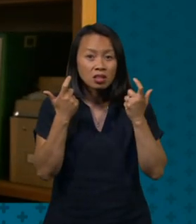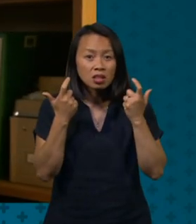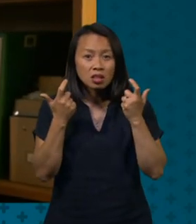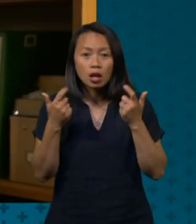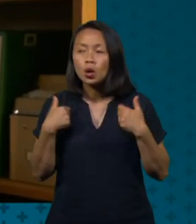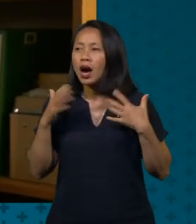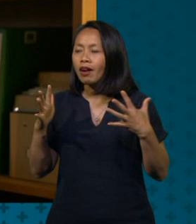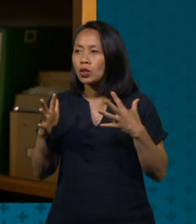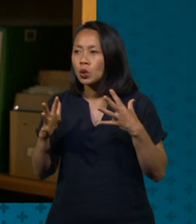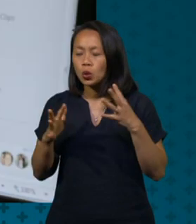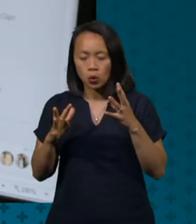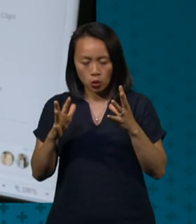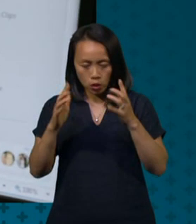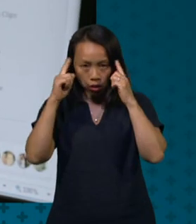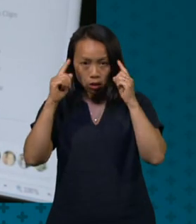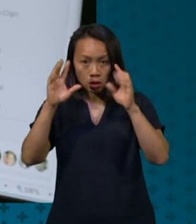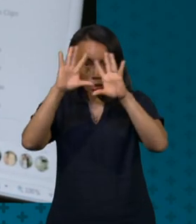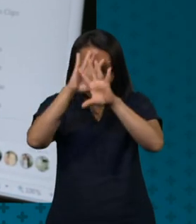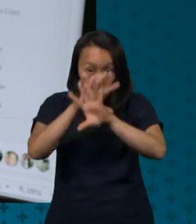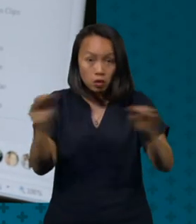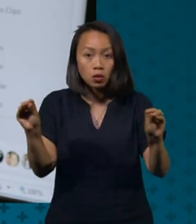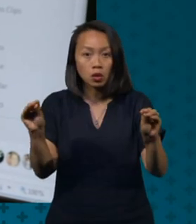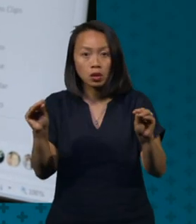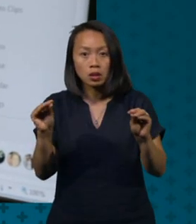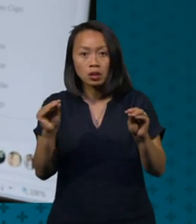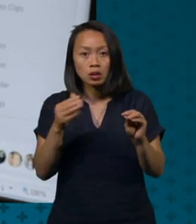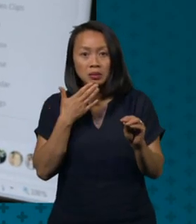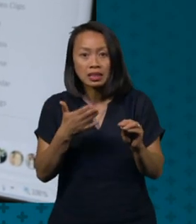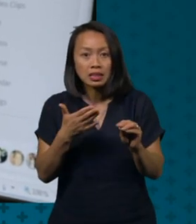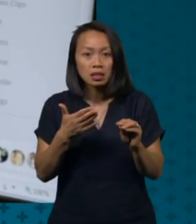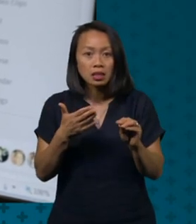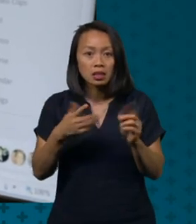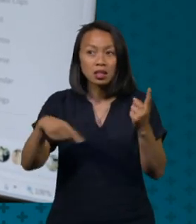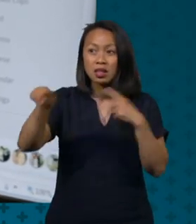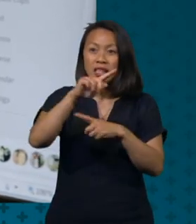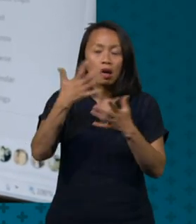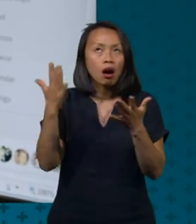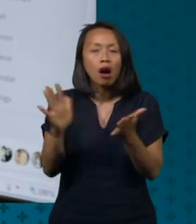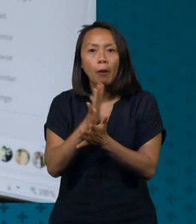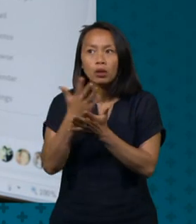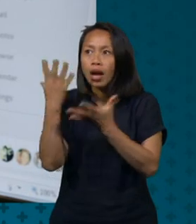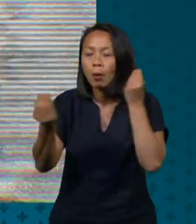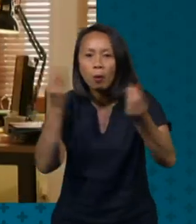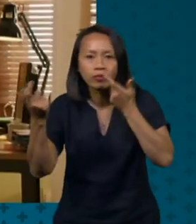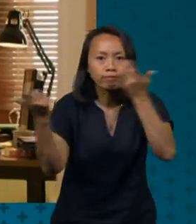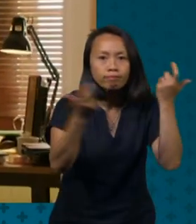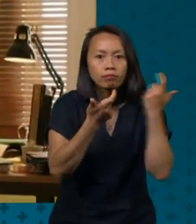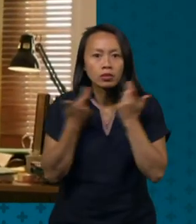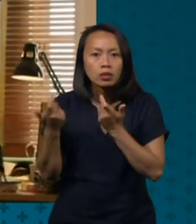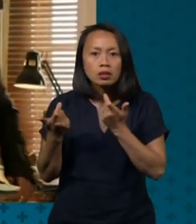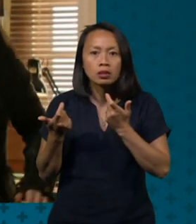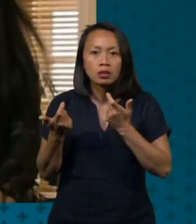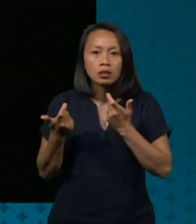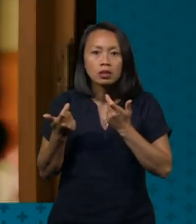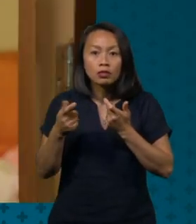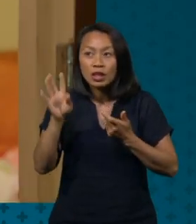So I put the word out. Luckily, there were an awful lot of people out there, only too happy to help. If you hear any news, let